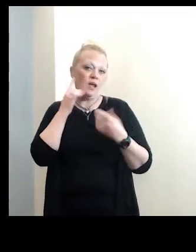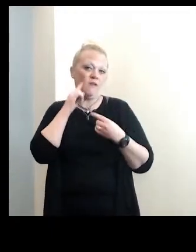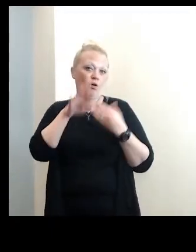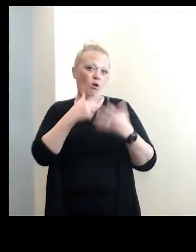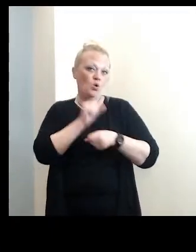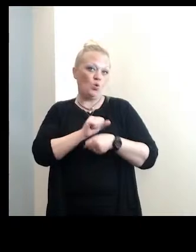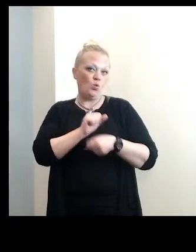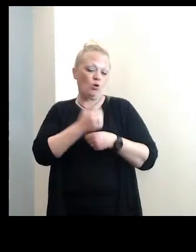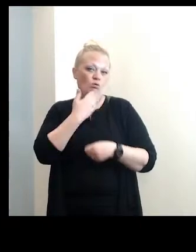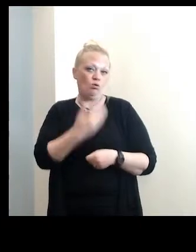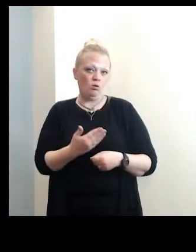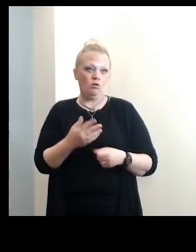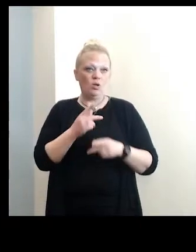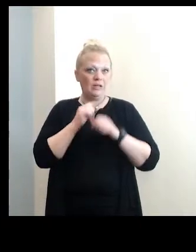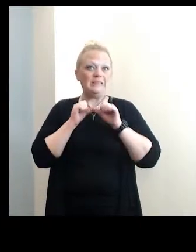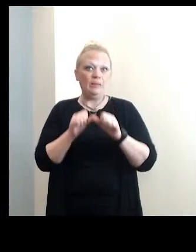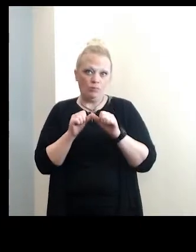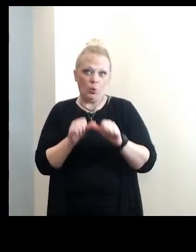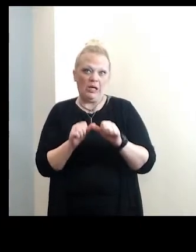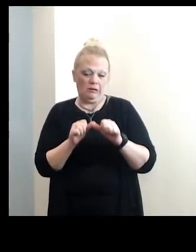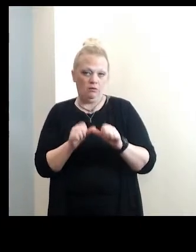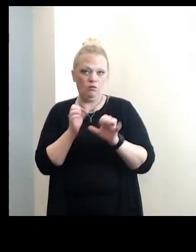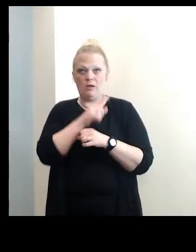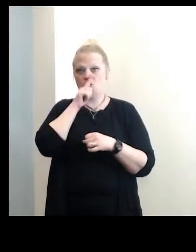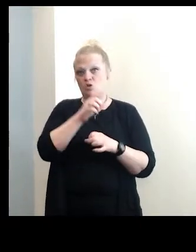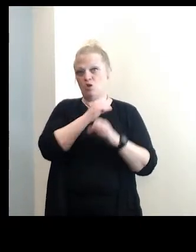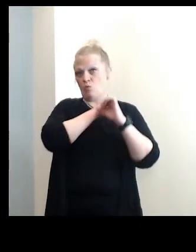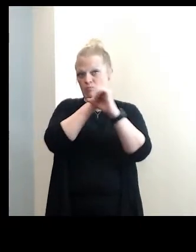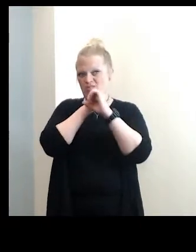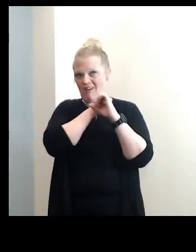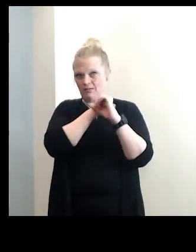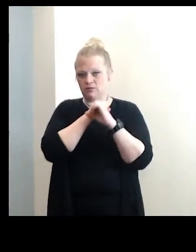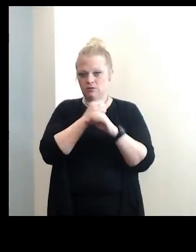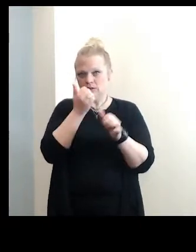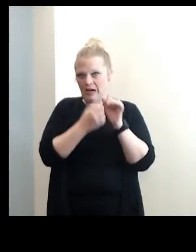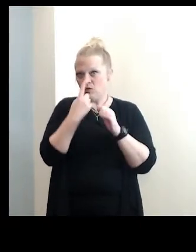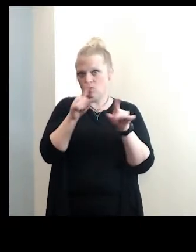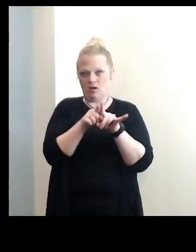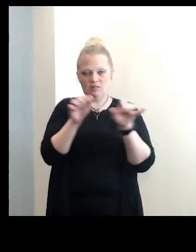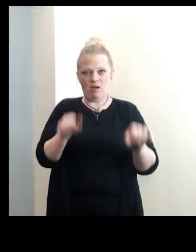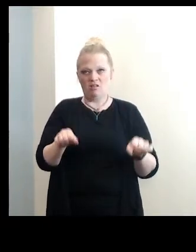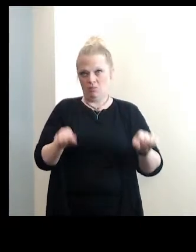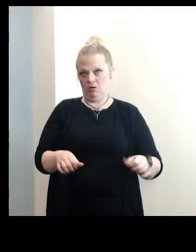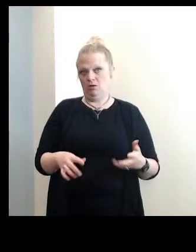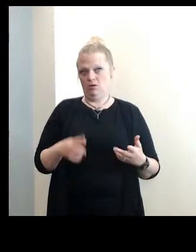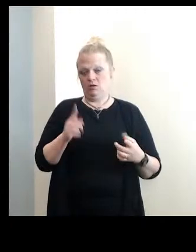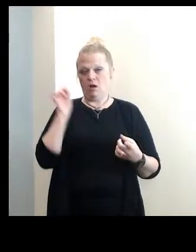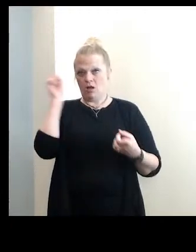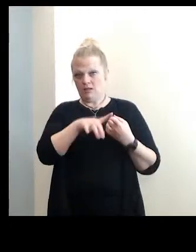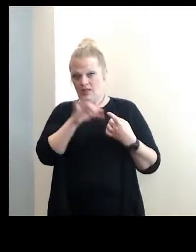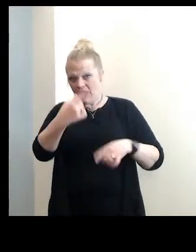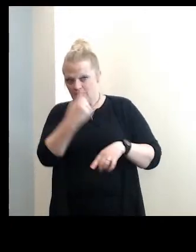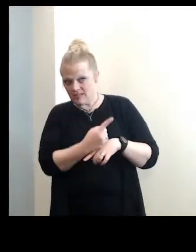work, and let's keep doing it to ensure that we protect as many people as possible. And until that day